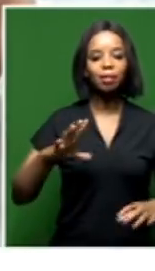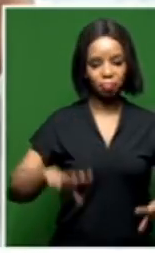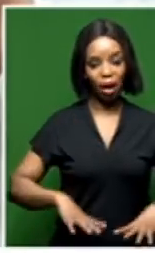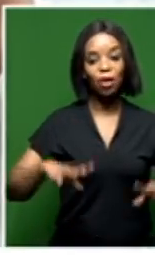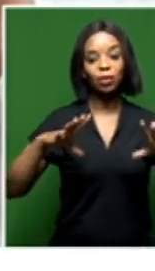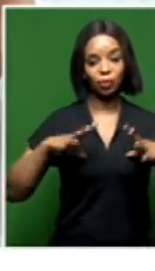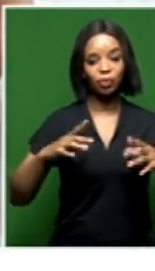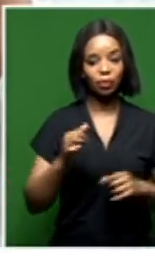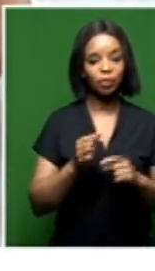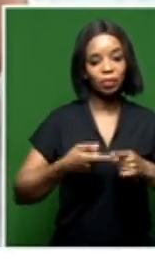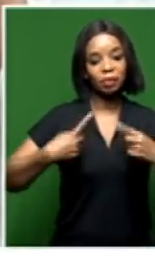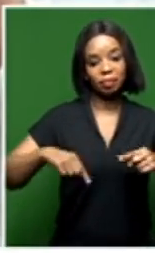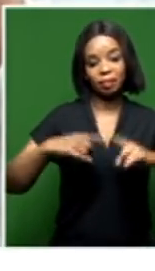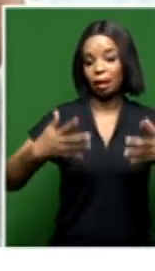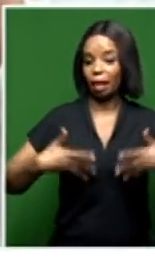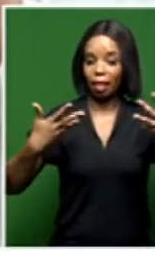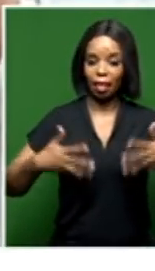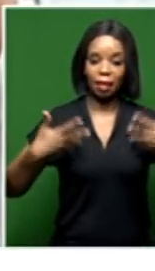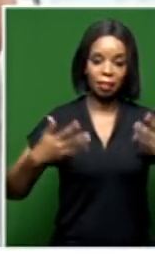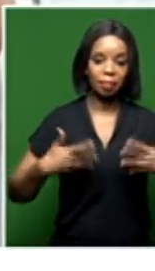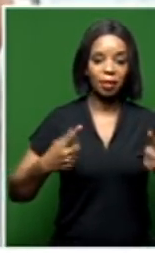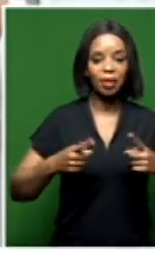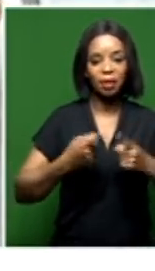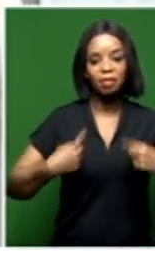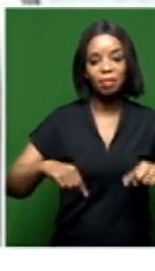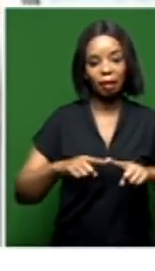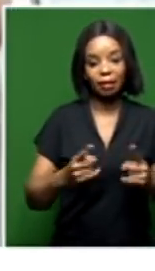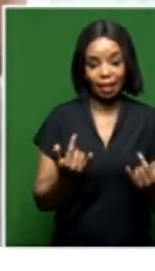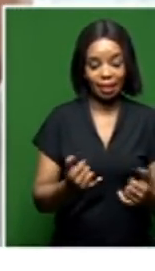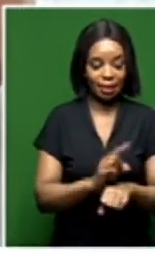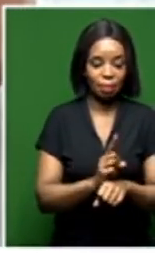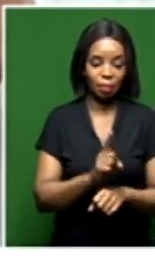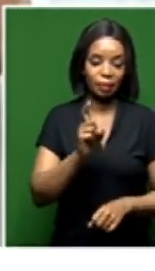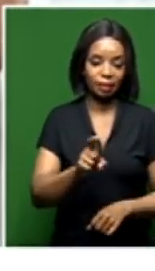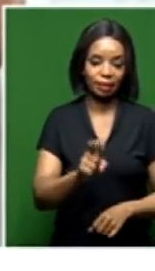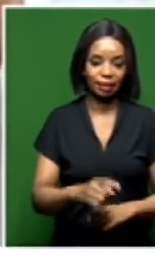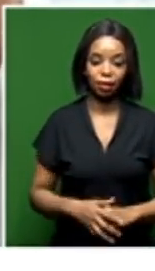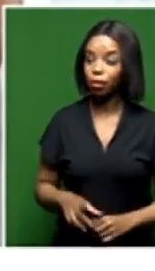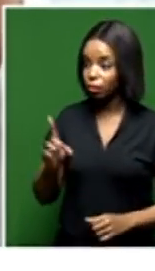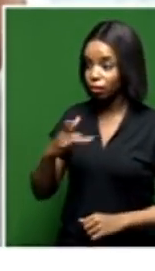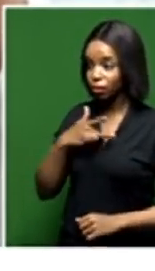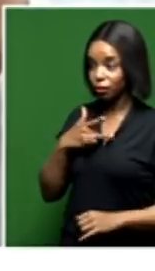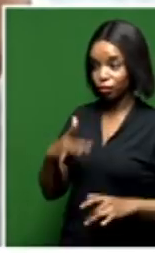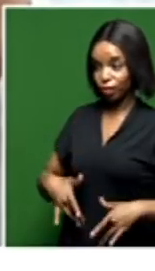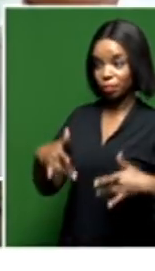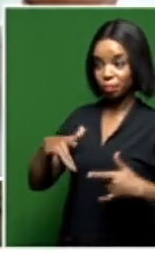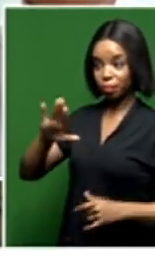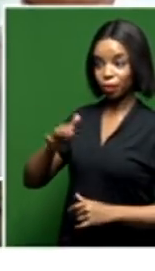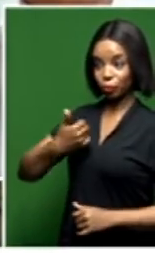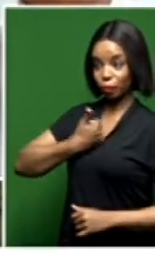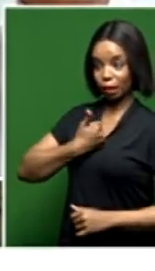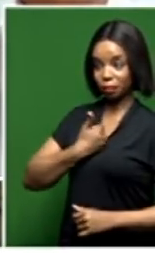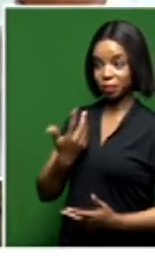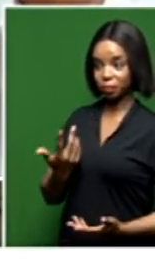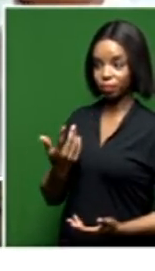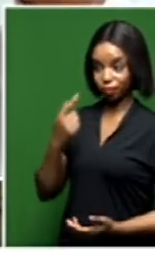us. She's very happy for us. So I think that's the biggest news at the moment. Yeah. And you guys, are you proud of yourselves? I mean, I can only imagine you